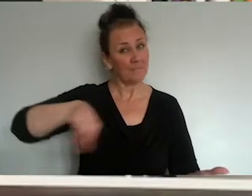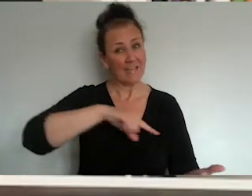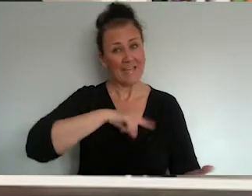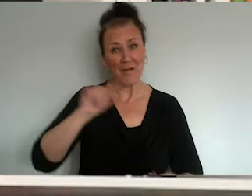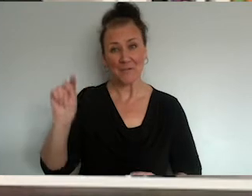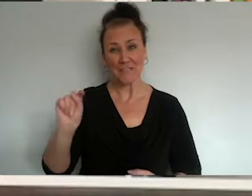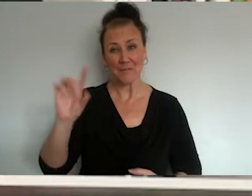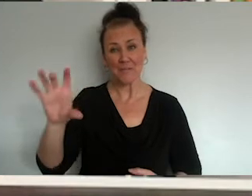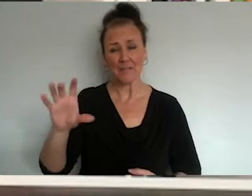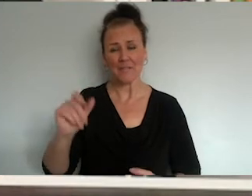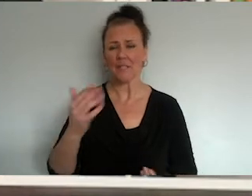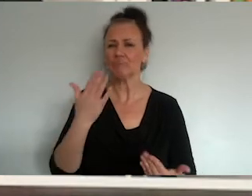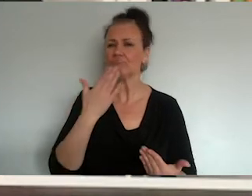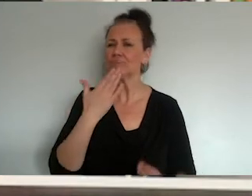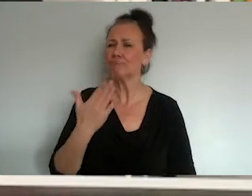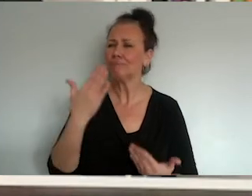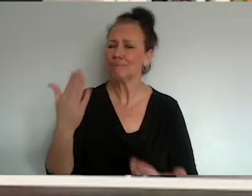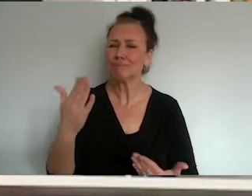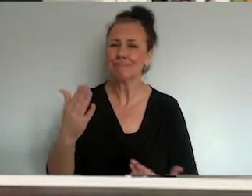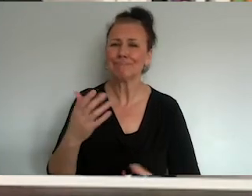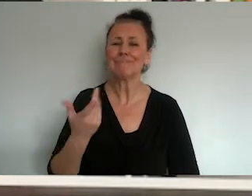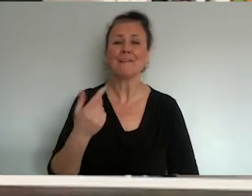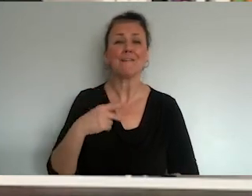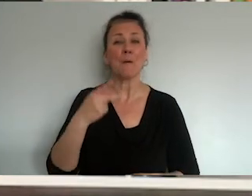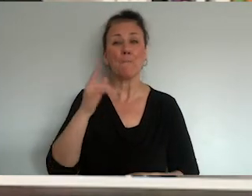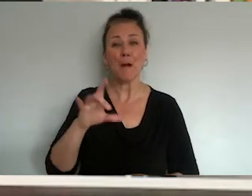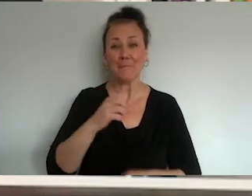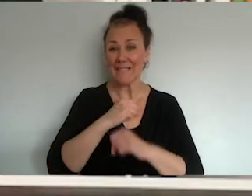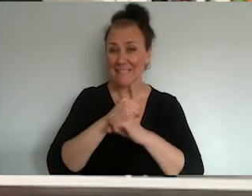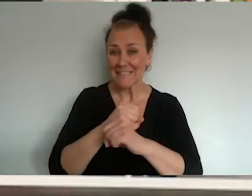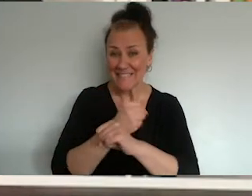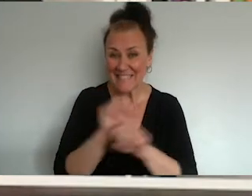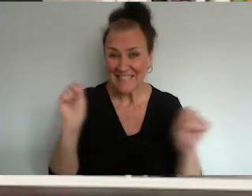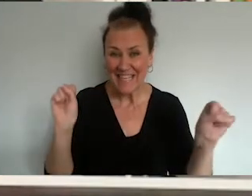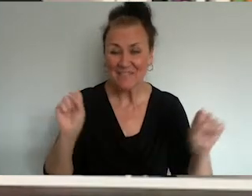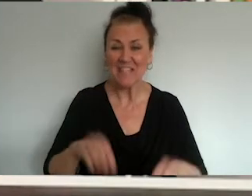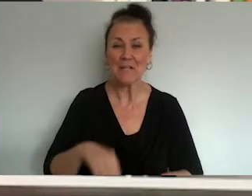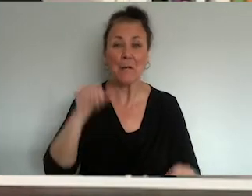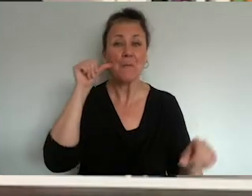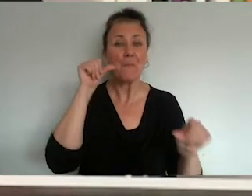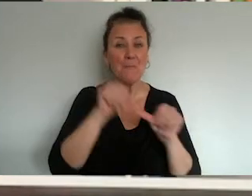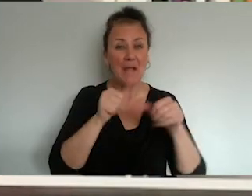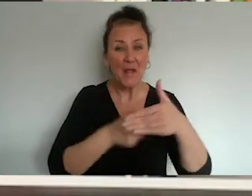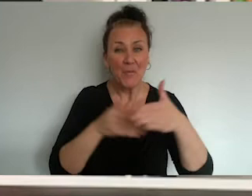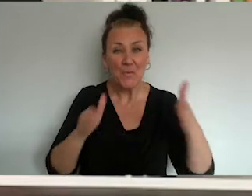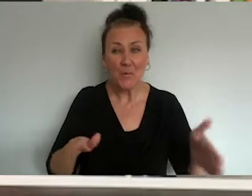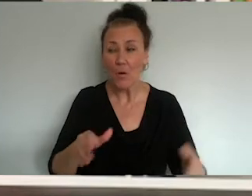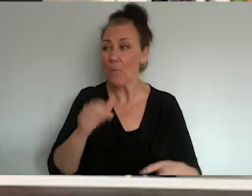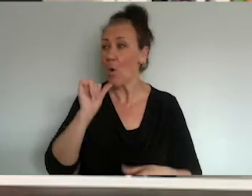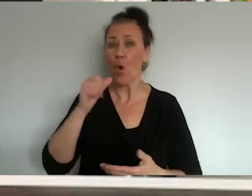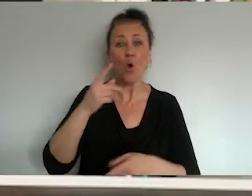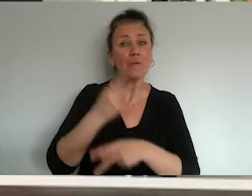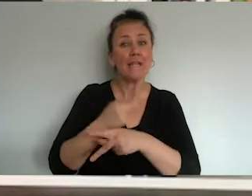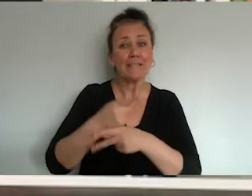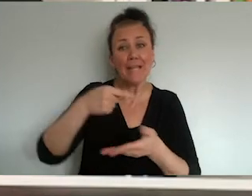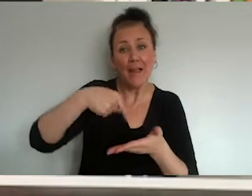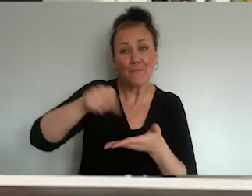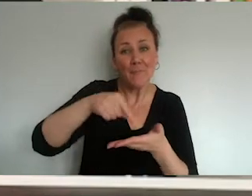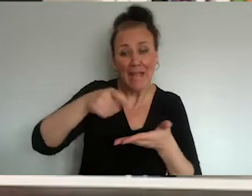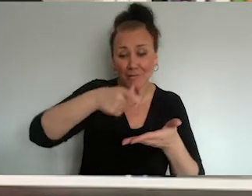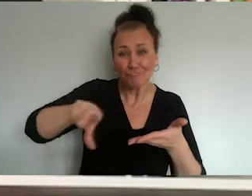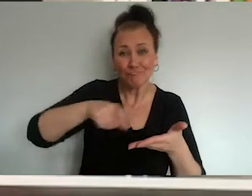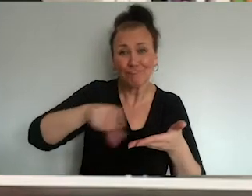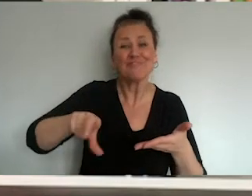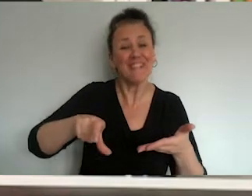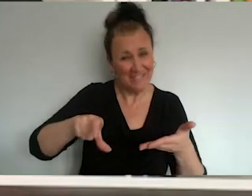We at TC are so grateful to our public safety, facilities, mailroom, and payroll colleagues